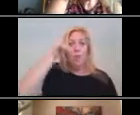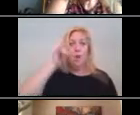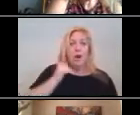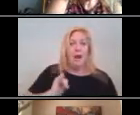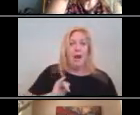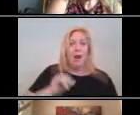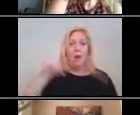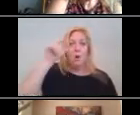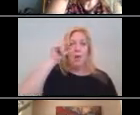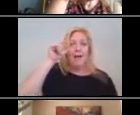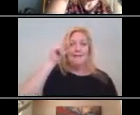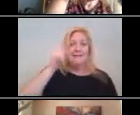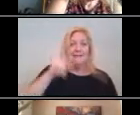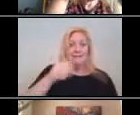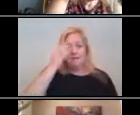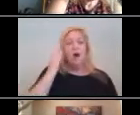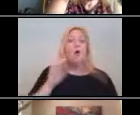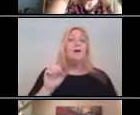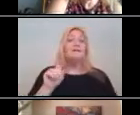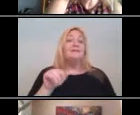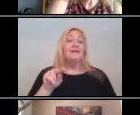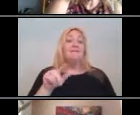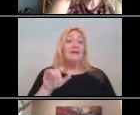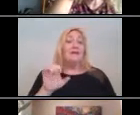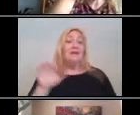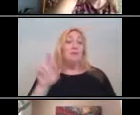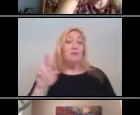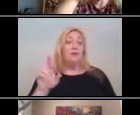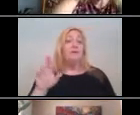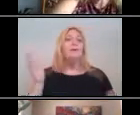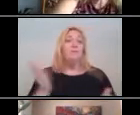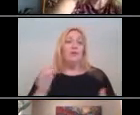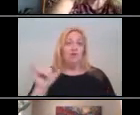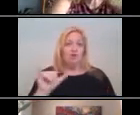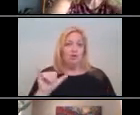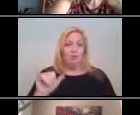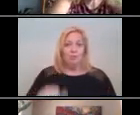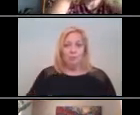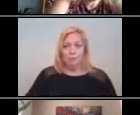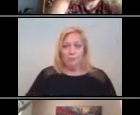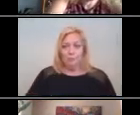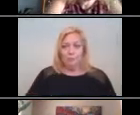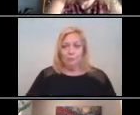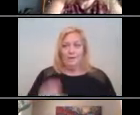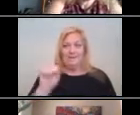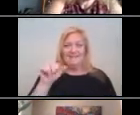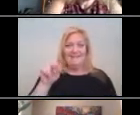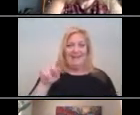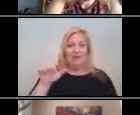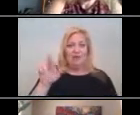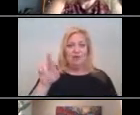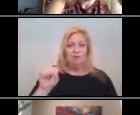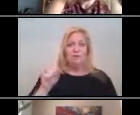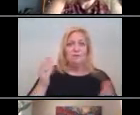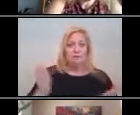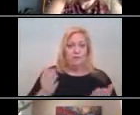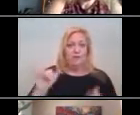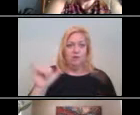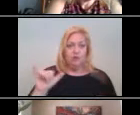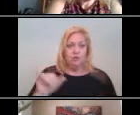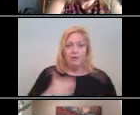Thanks, This is Stephanie. Stephanie Ramirez. And Leslie Sanders is present as well. Thank